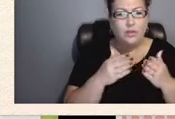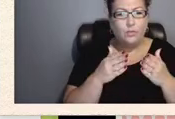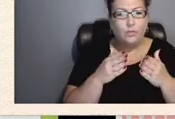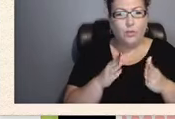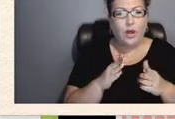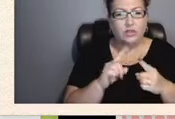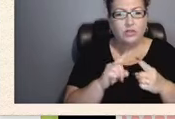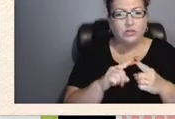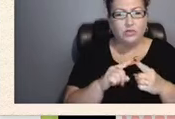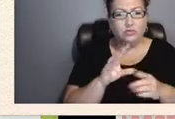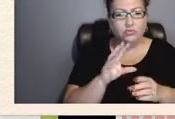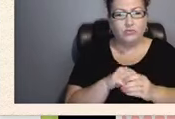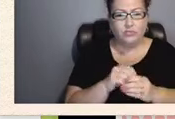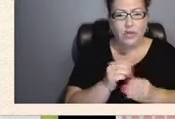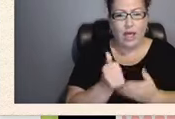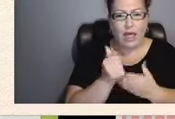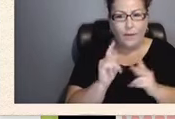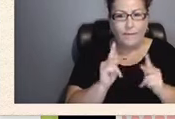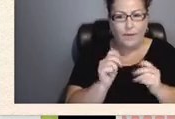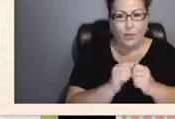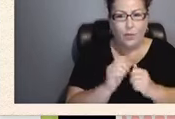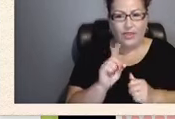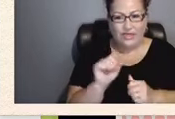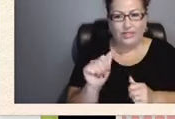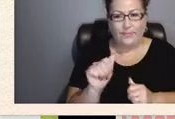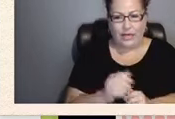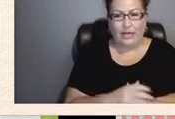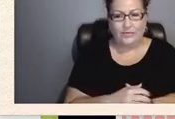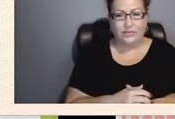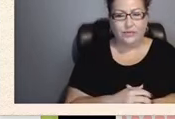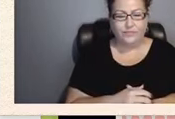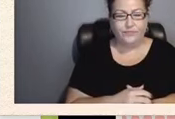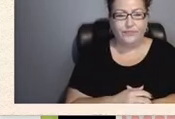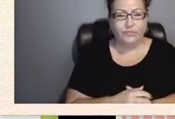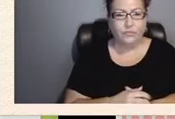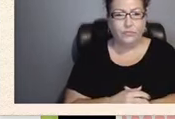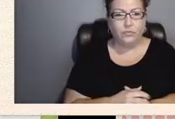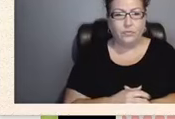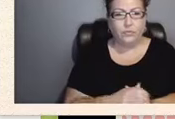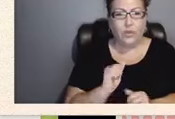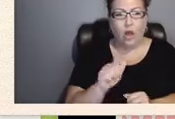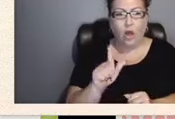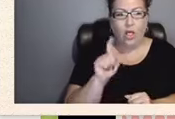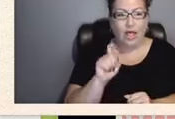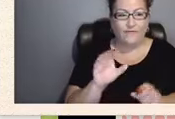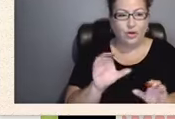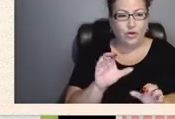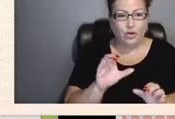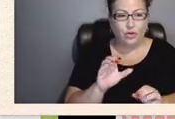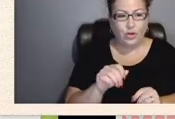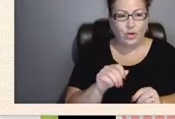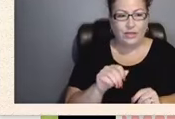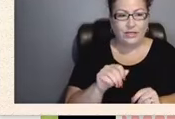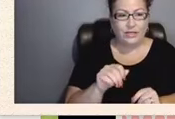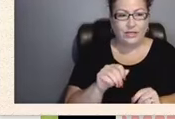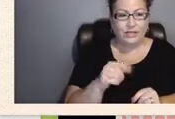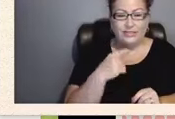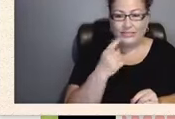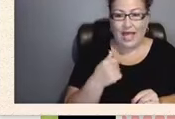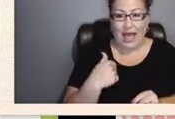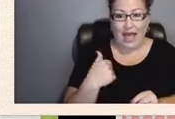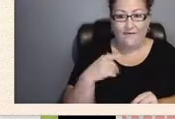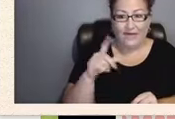to help people with the disease. All I have to do is that I need, and